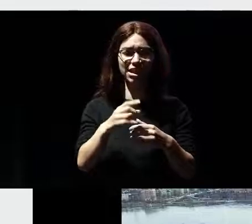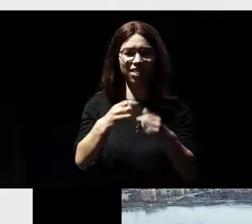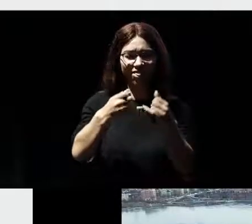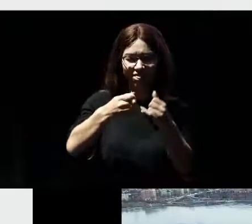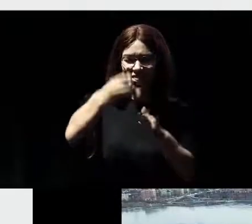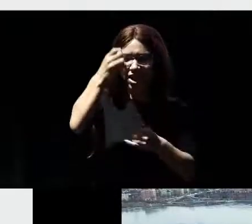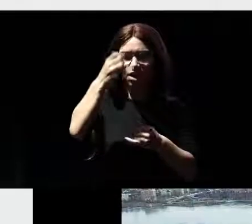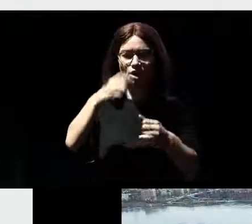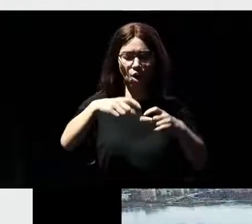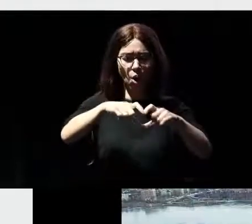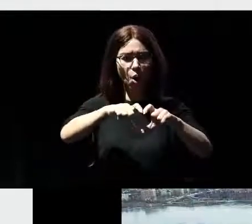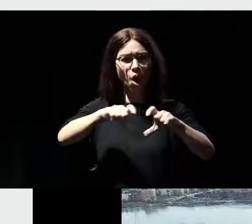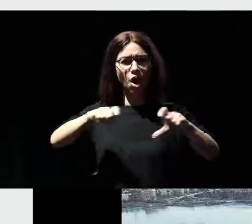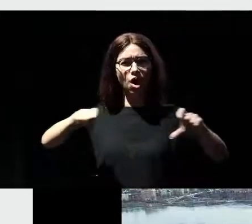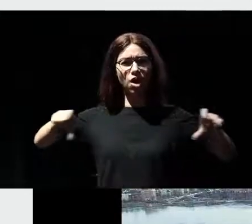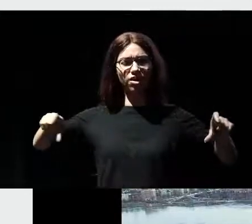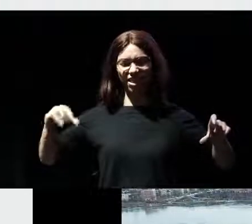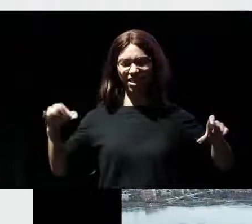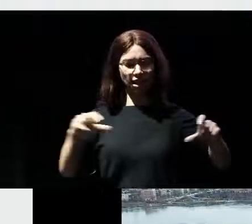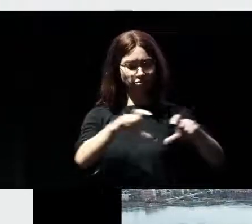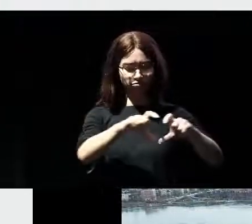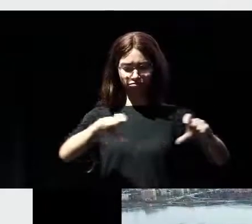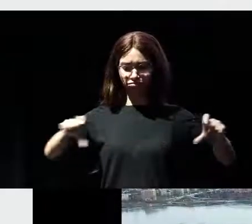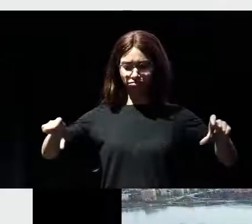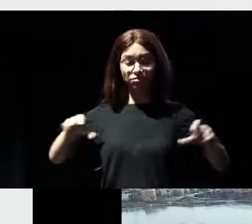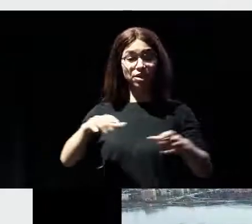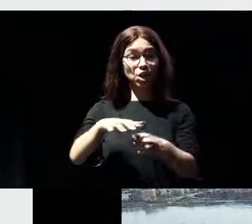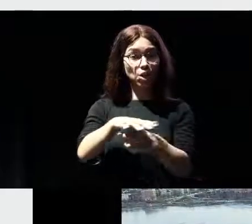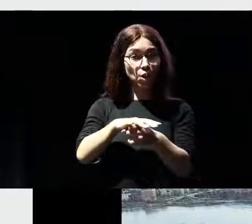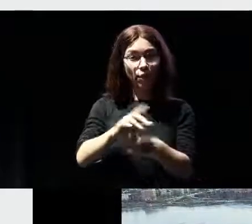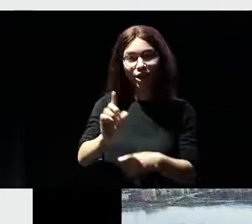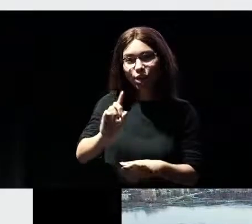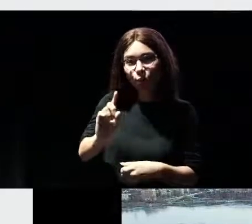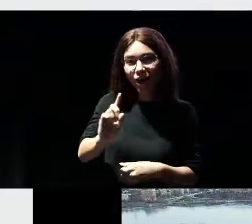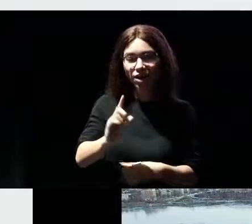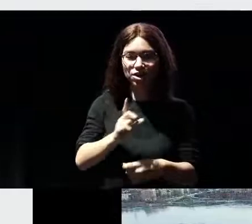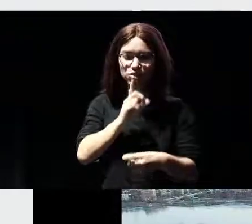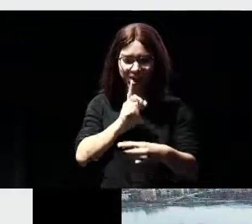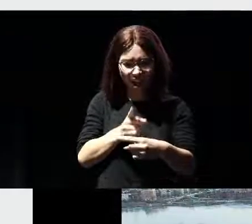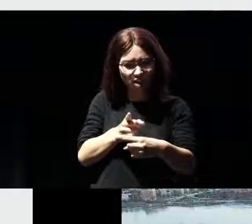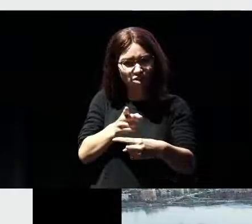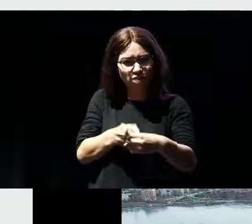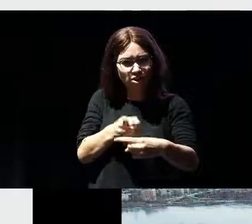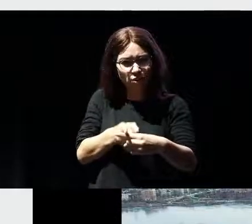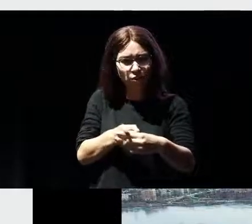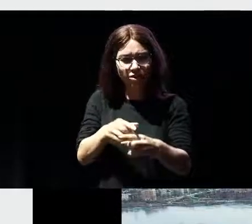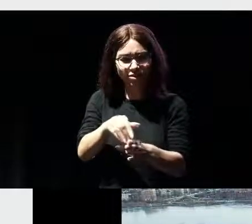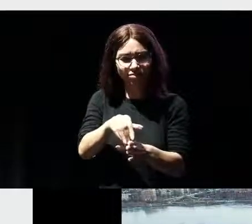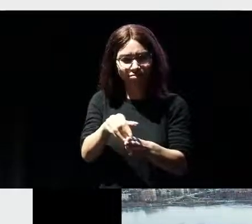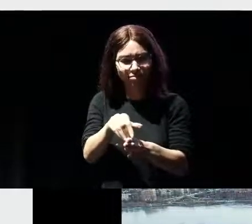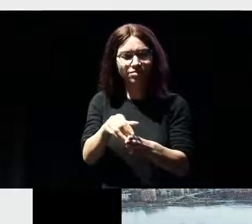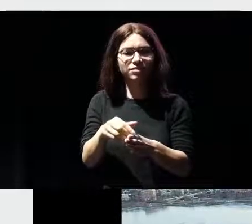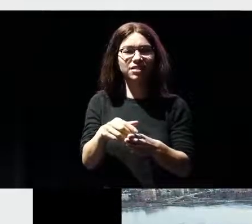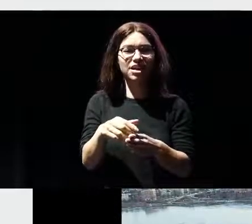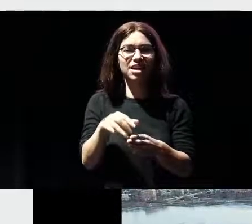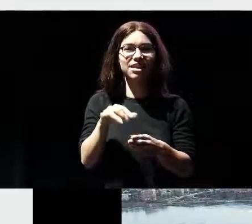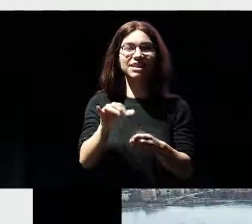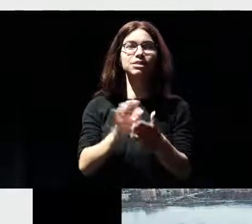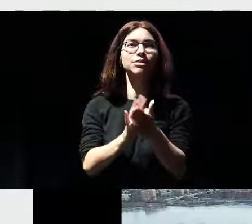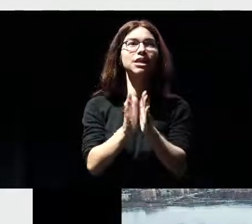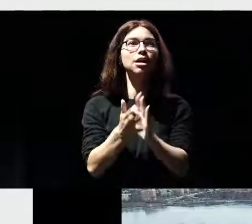building. And in many ways, it's located at a threshold that is